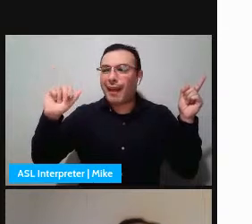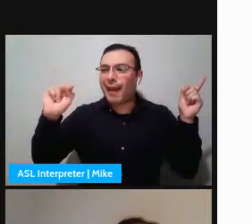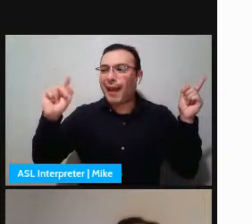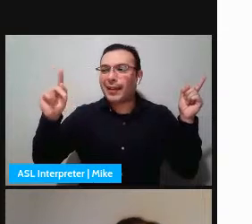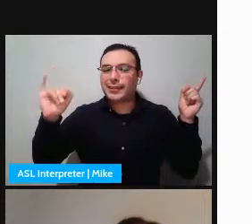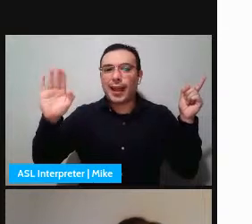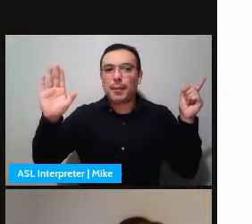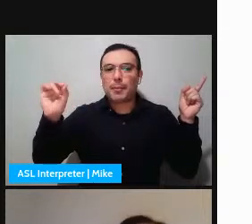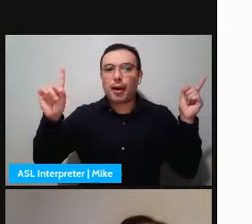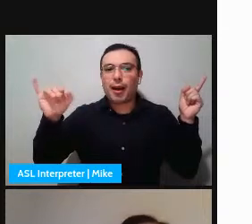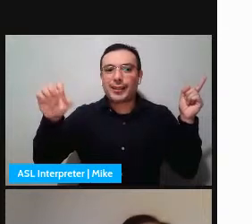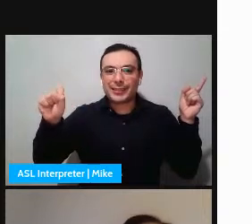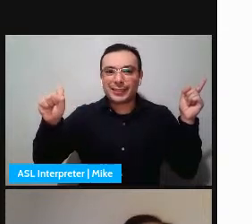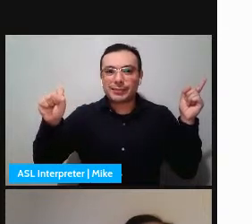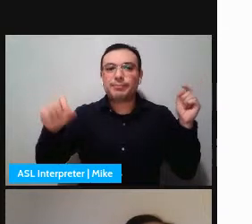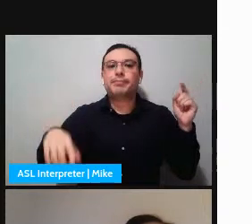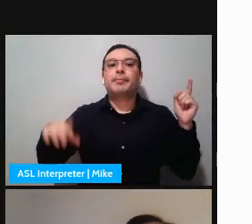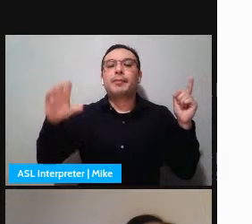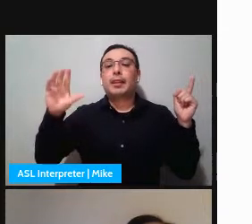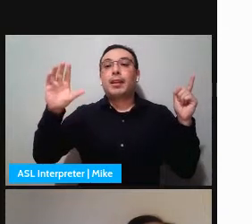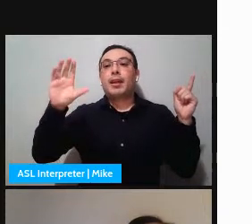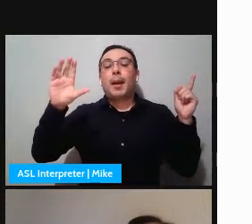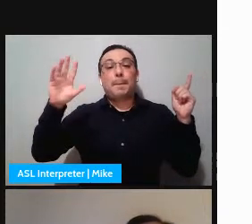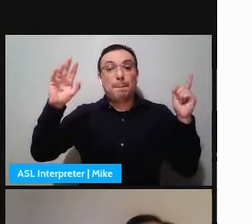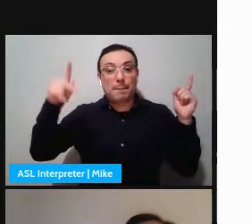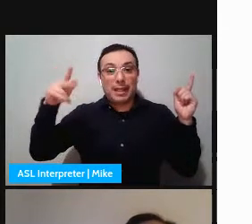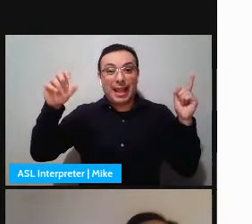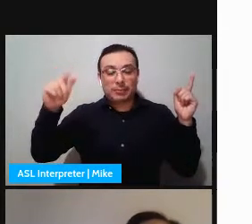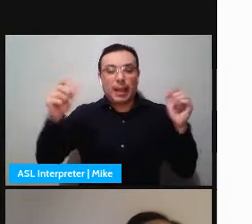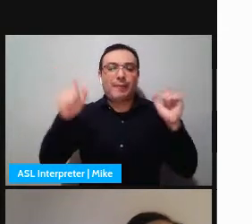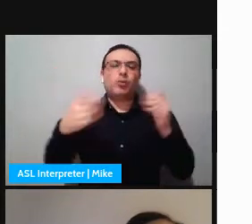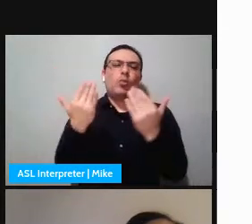with the immunity to the vaccines.